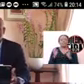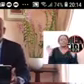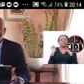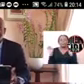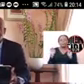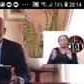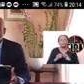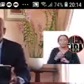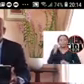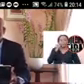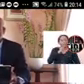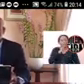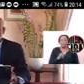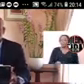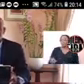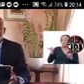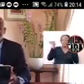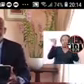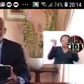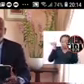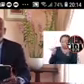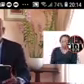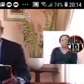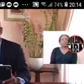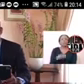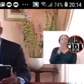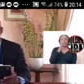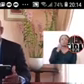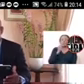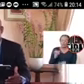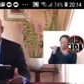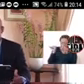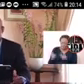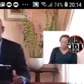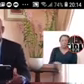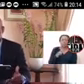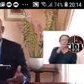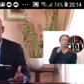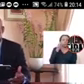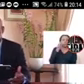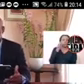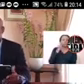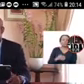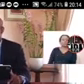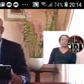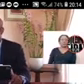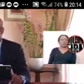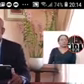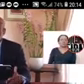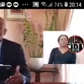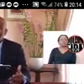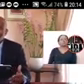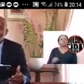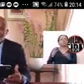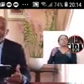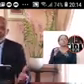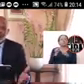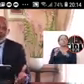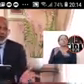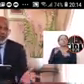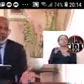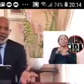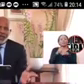stay within the curtilage of your home. We understand that curtilage is a bit of legal jargon, and people